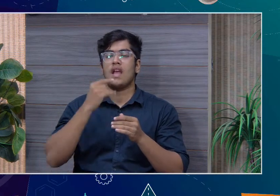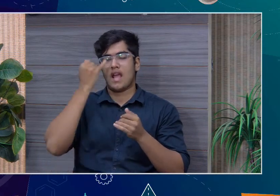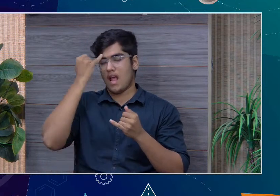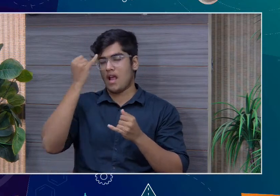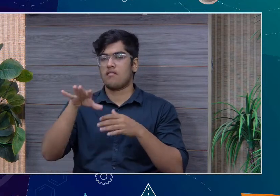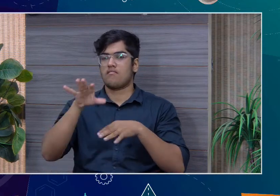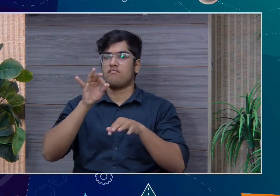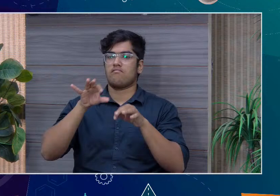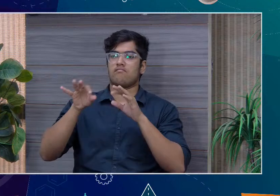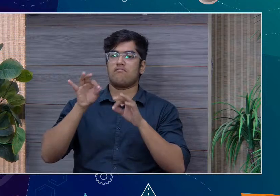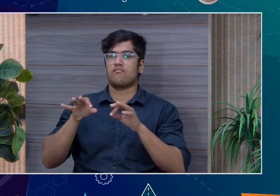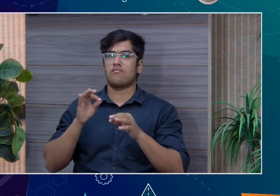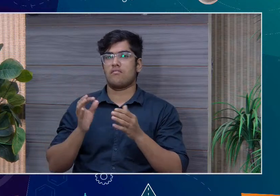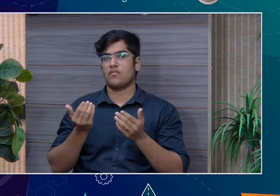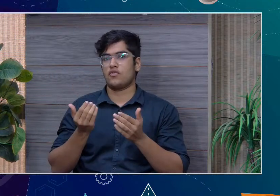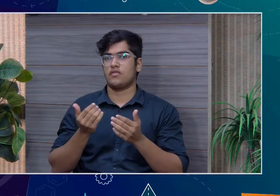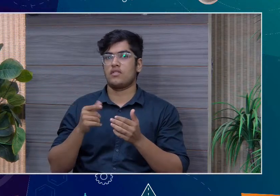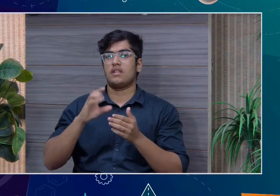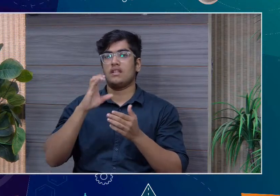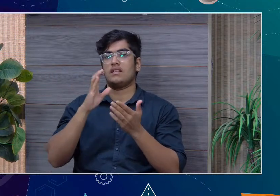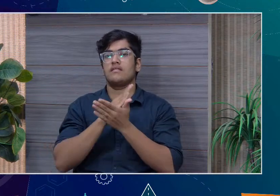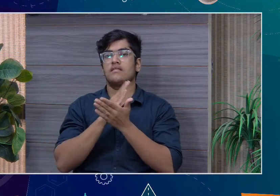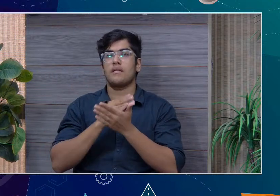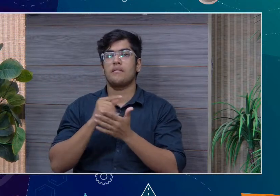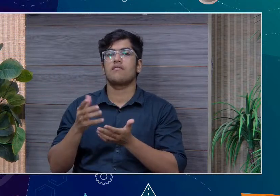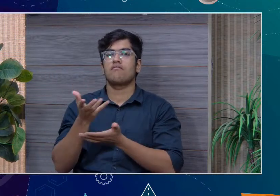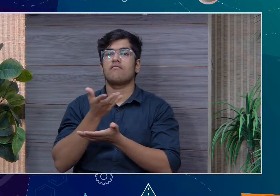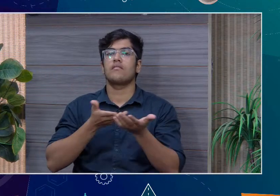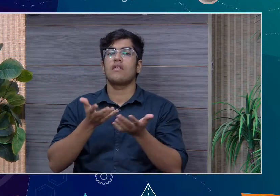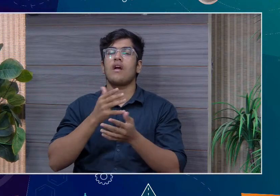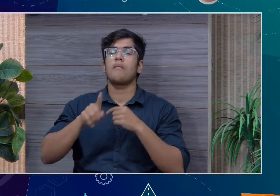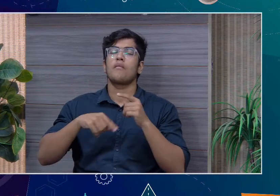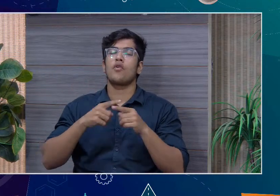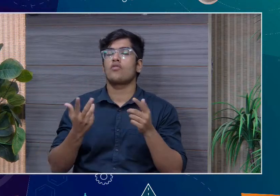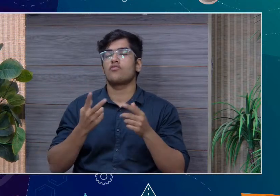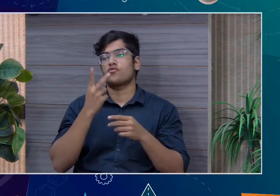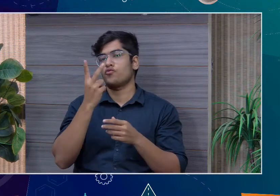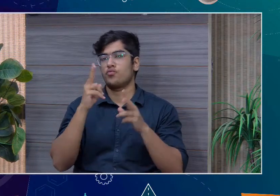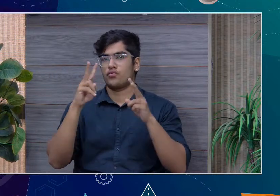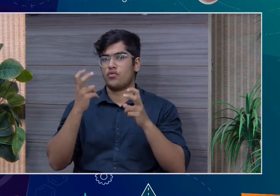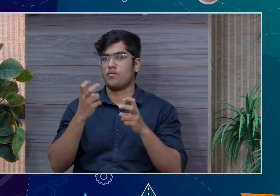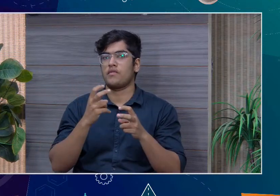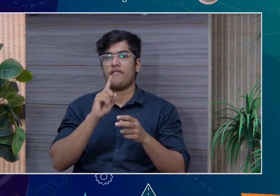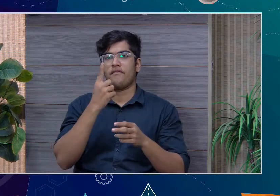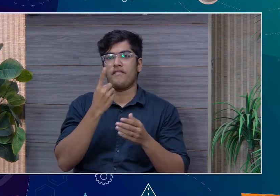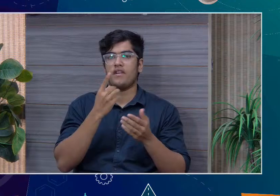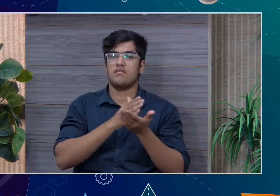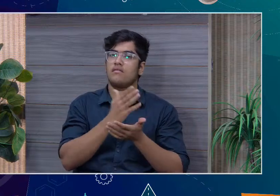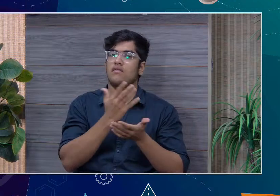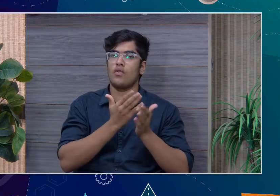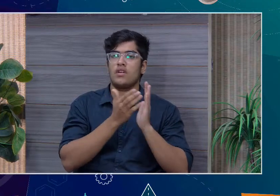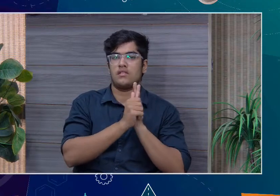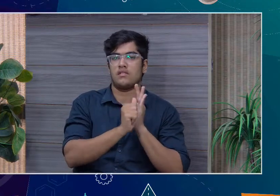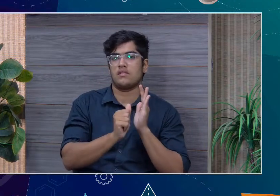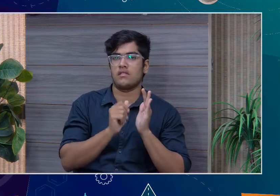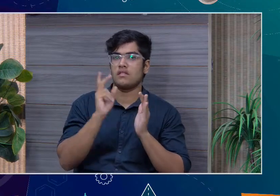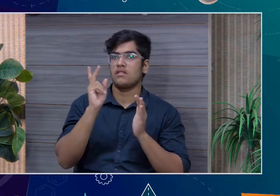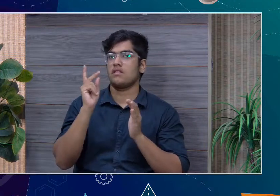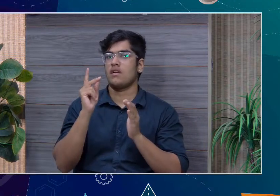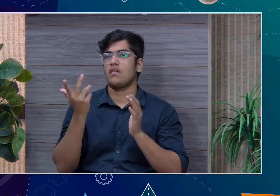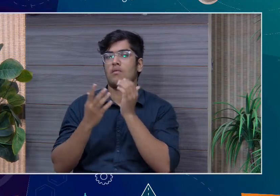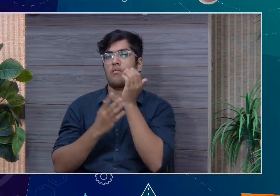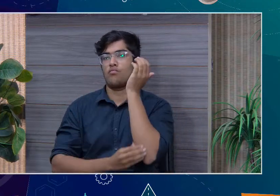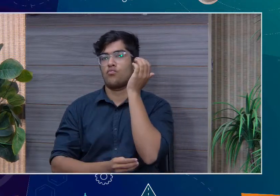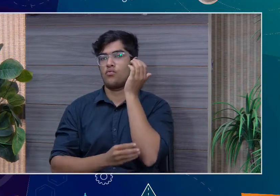For instance, this chapter is talking mainly about two themes. Firstly, about skill, and secondly, about